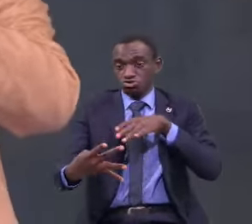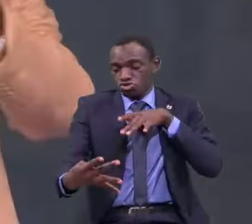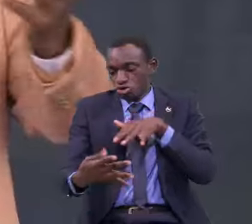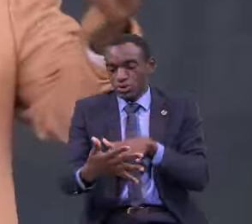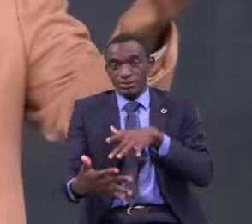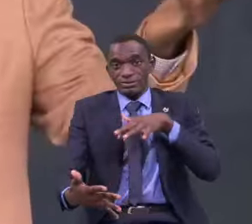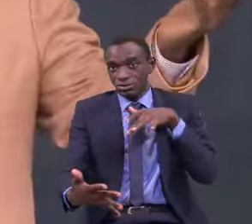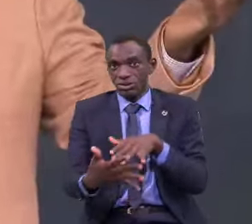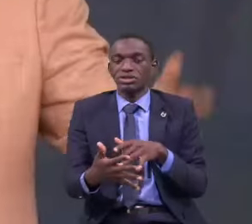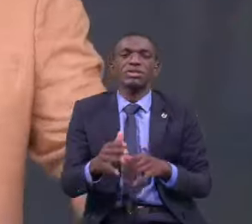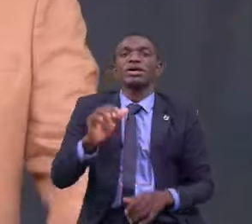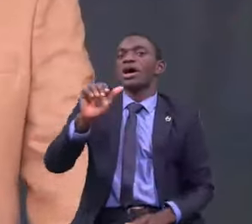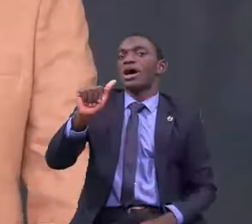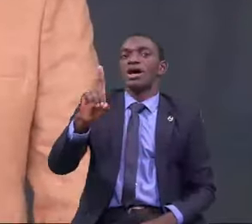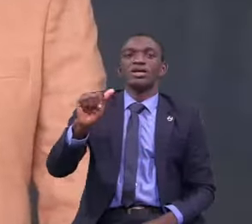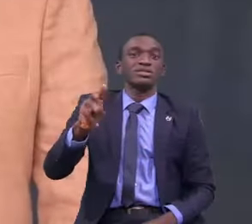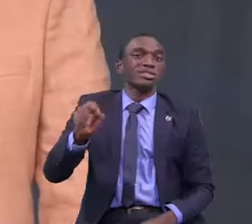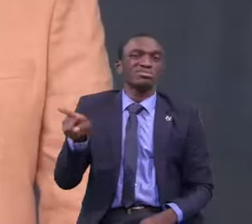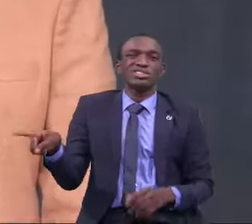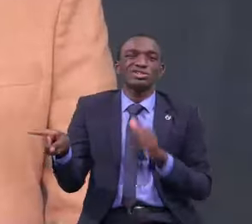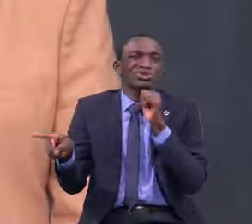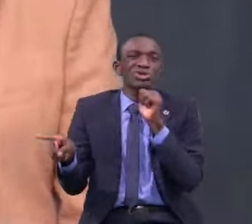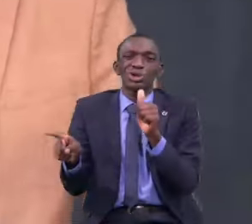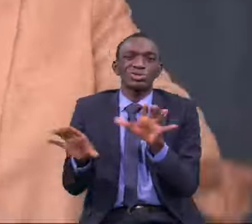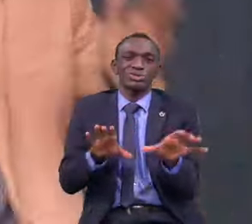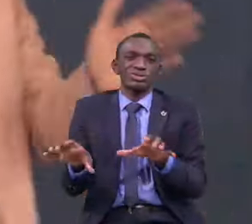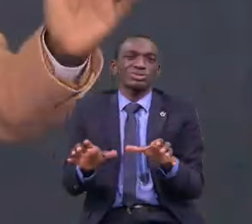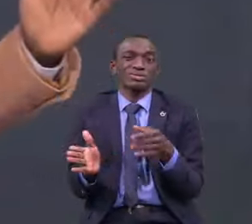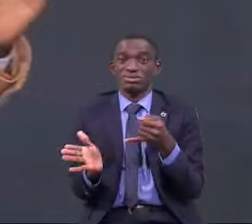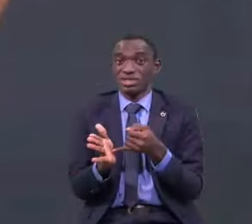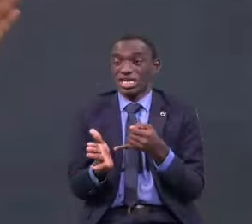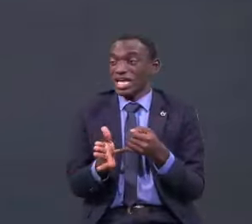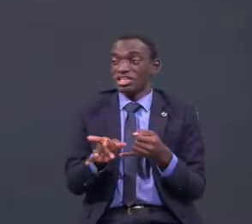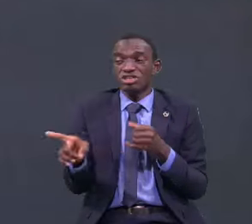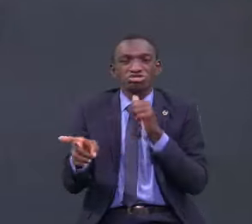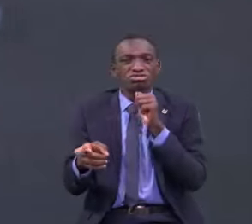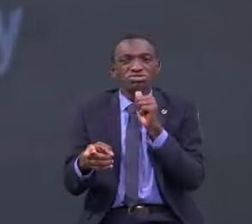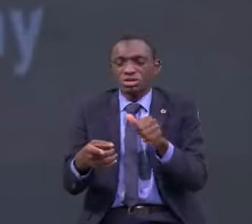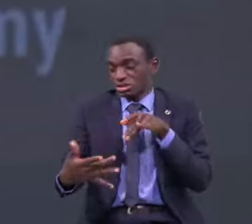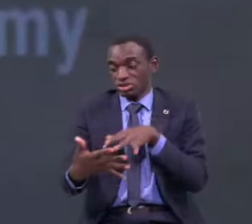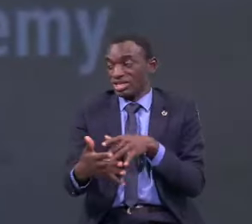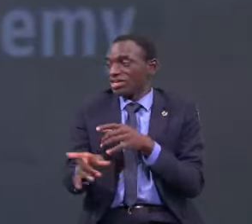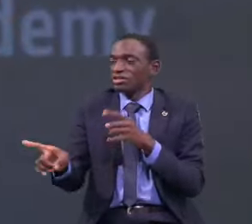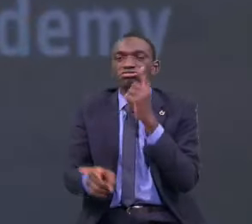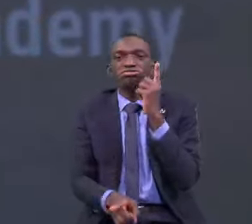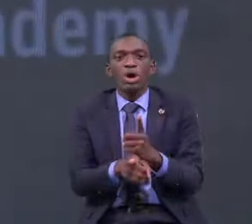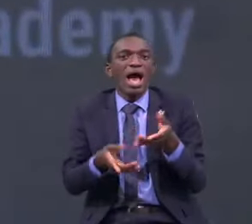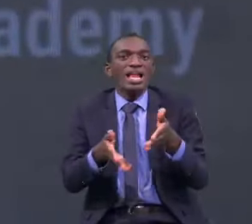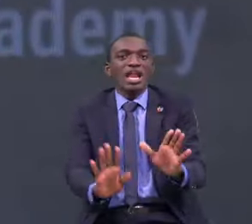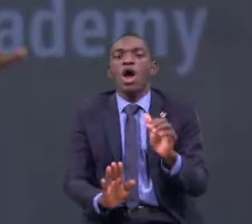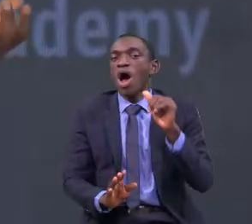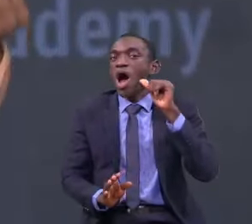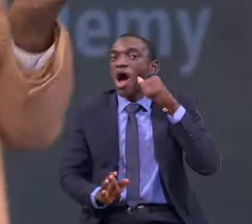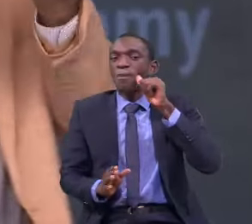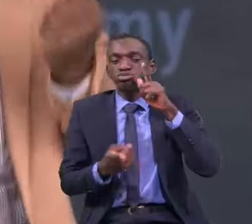Adam did not do any of that. He allowed an apple to hinder him from moving forward,